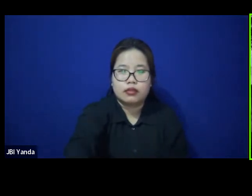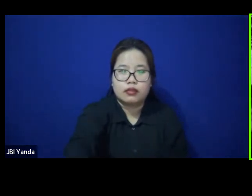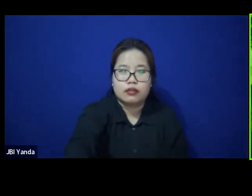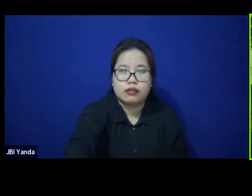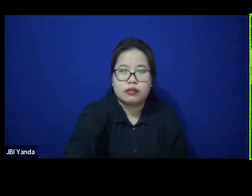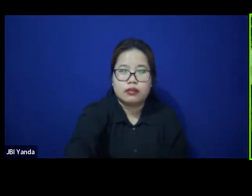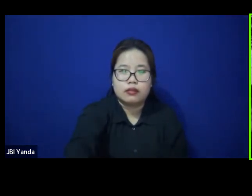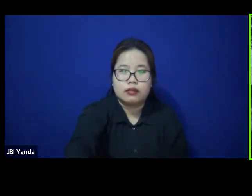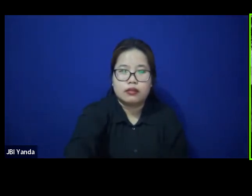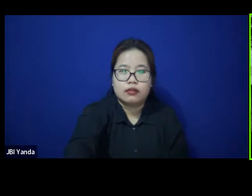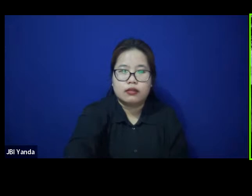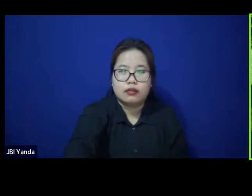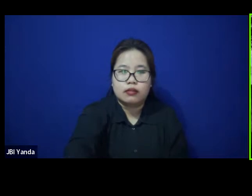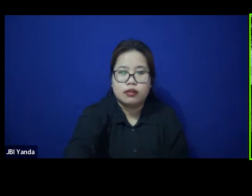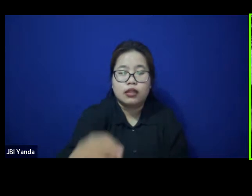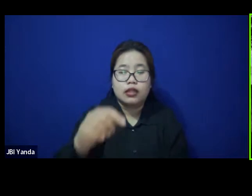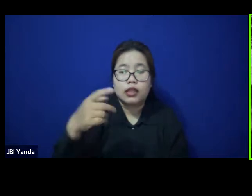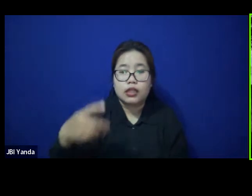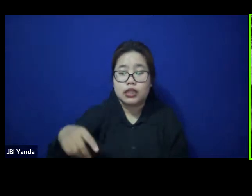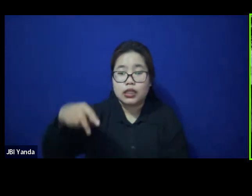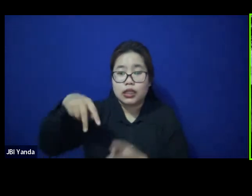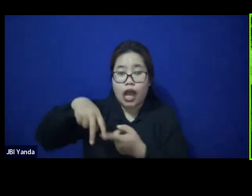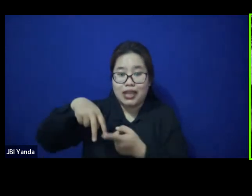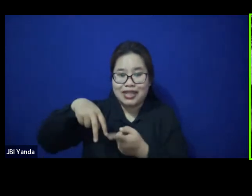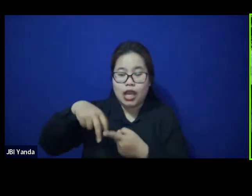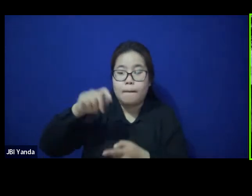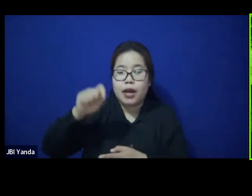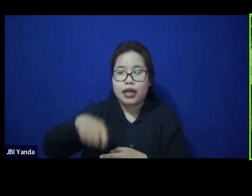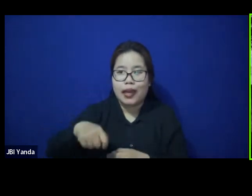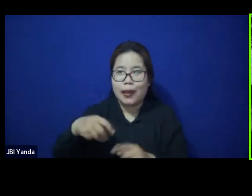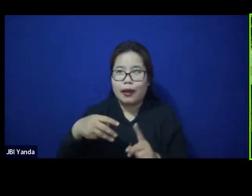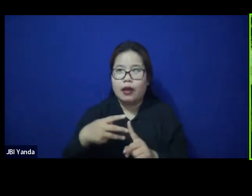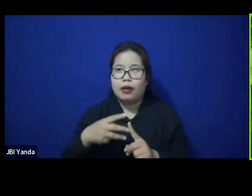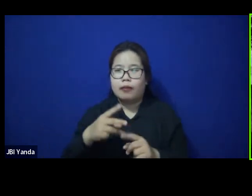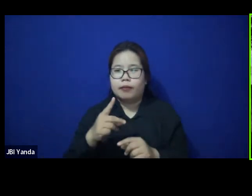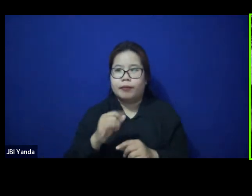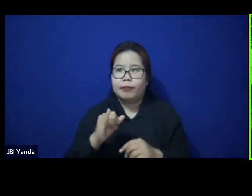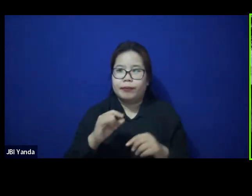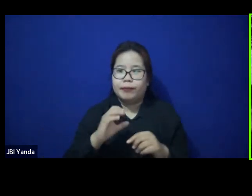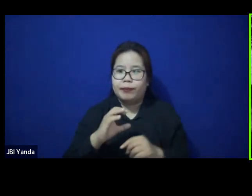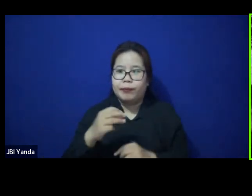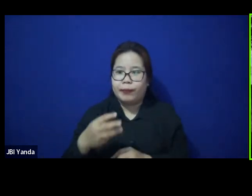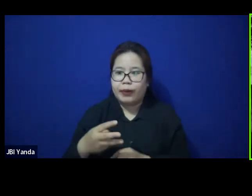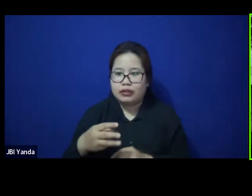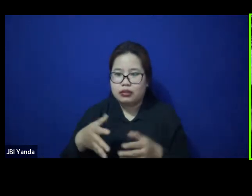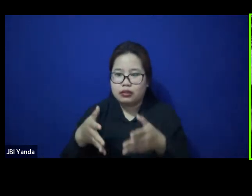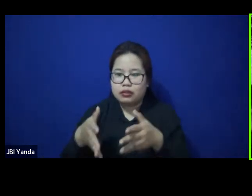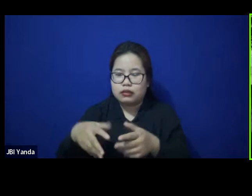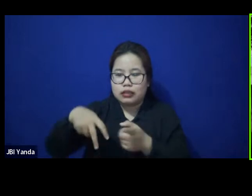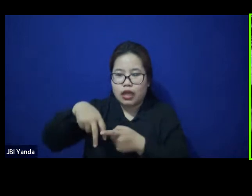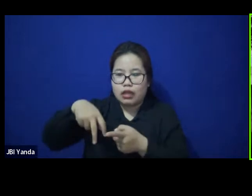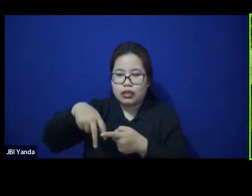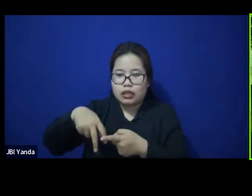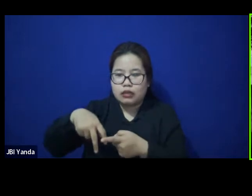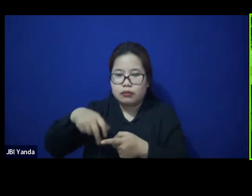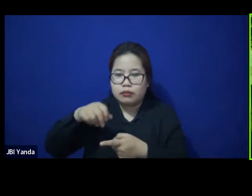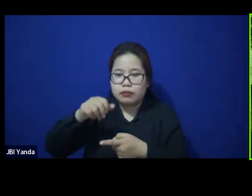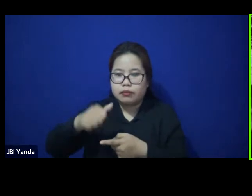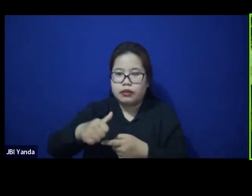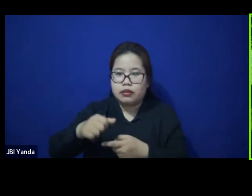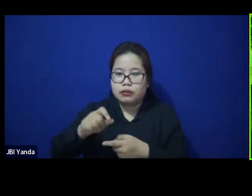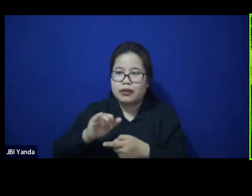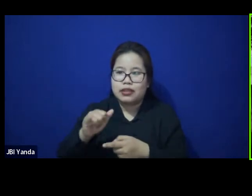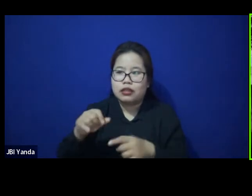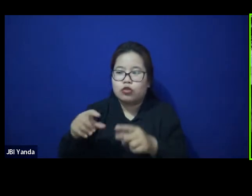90 degrees. That wasn't covered by the NDIS, even though my ordinary caliper is, because that's